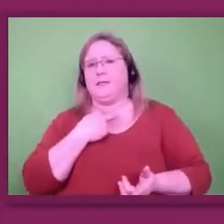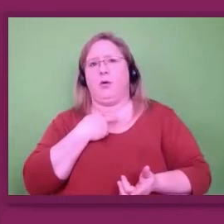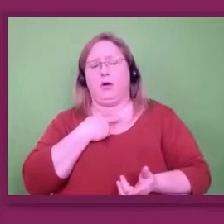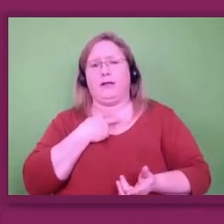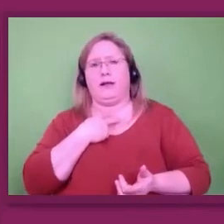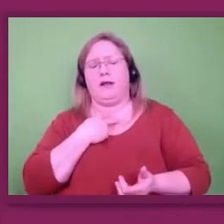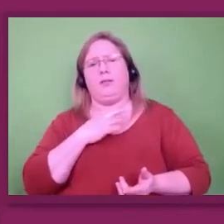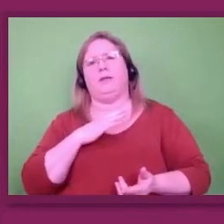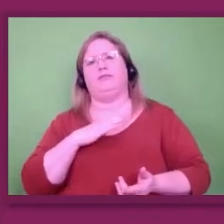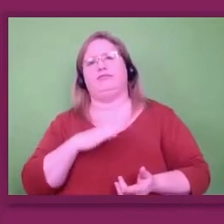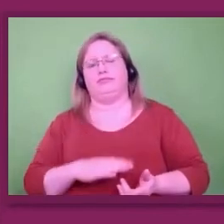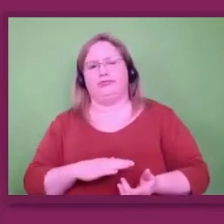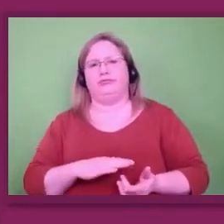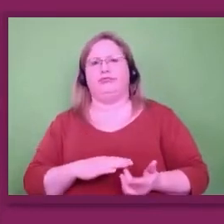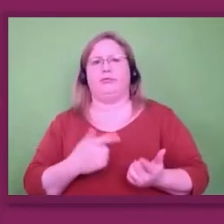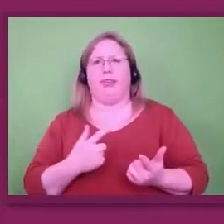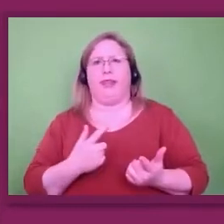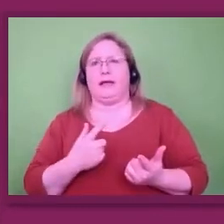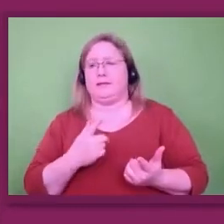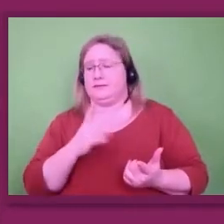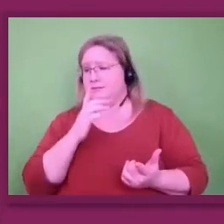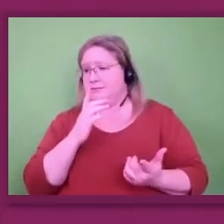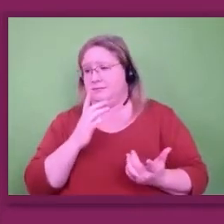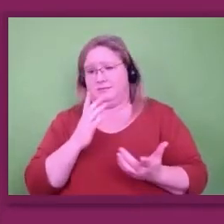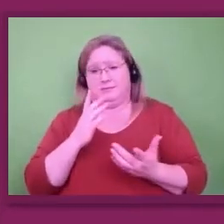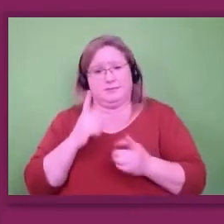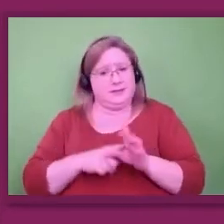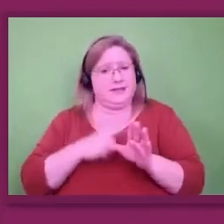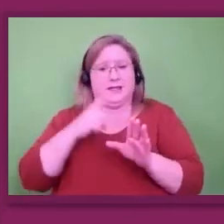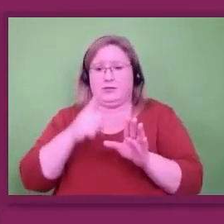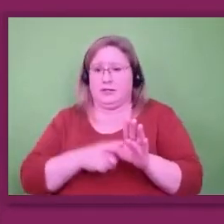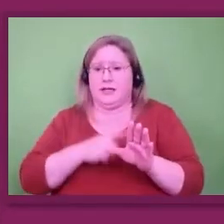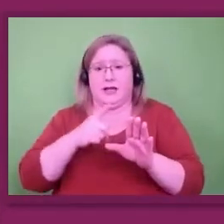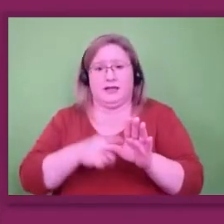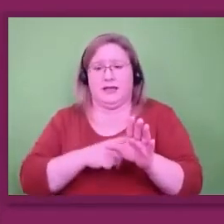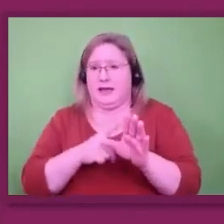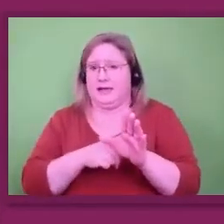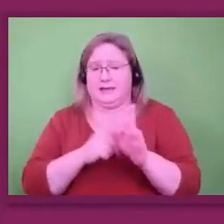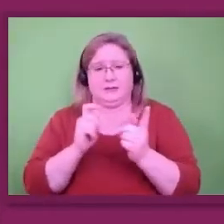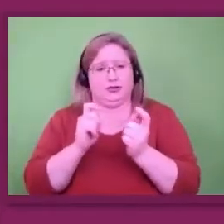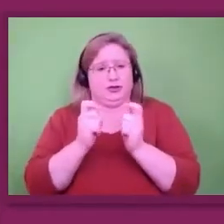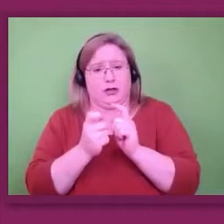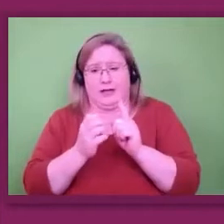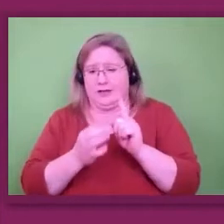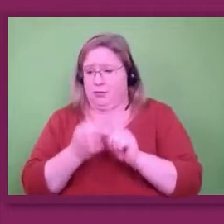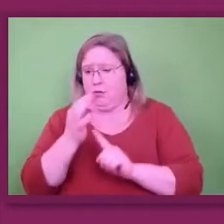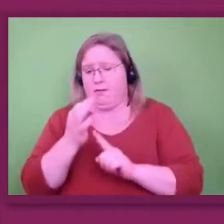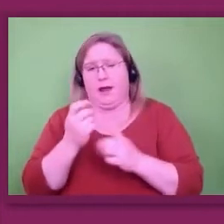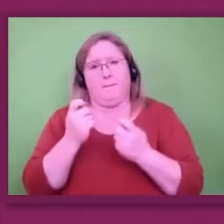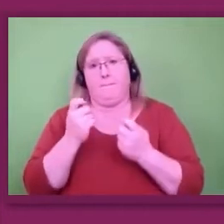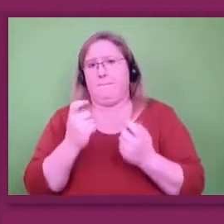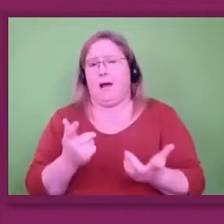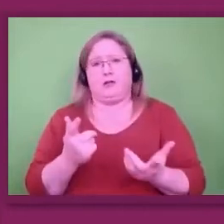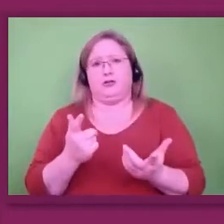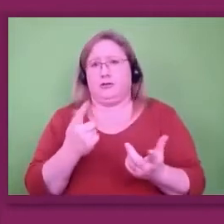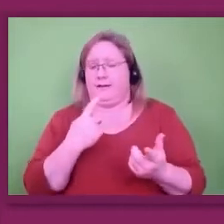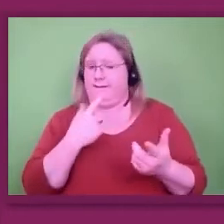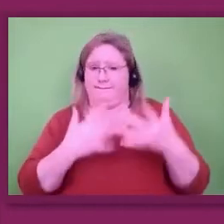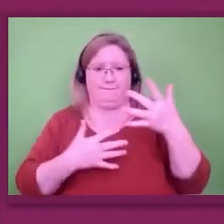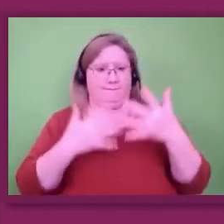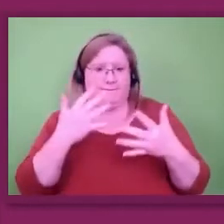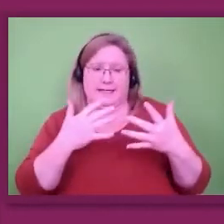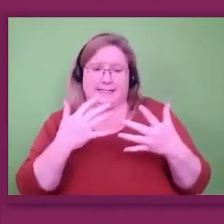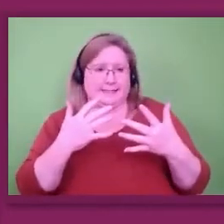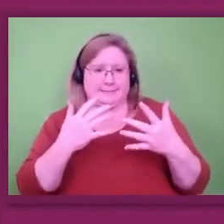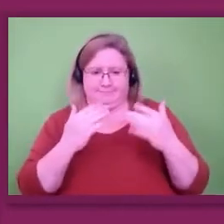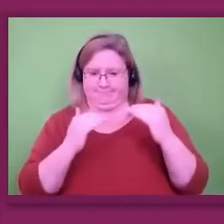and so terribly sad that year on year that there's been very little improvement in terms of reducing these figures. And it's not rocket